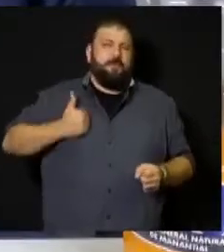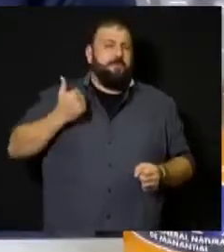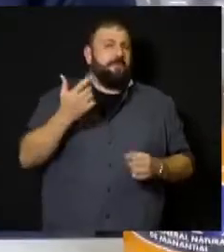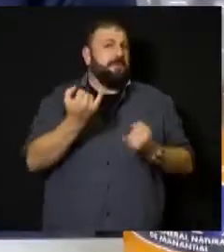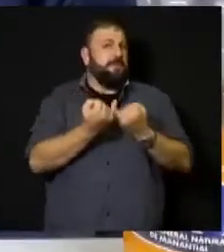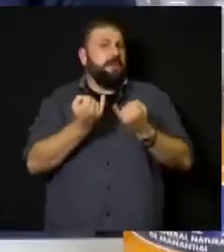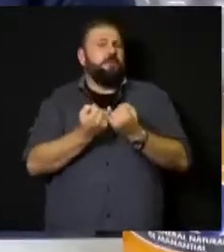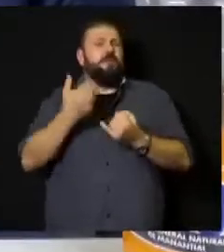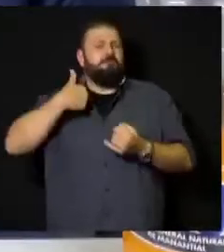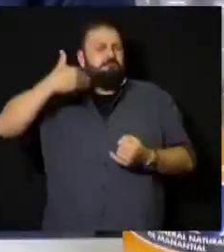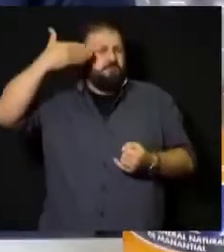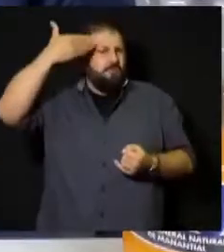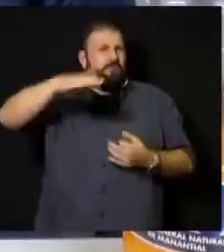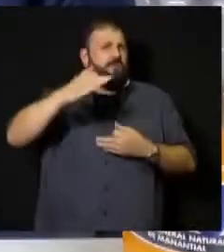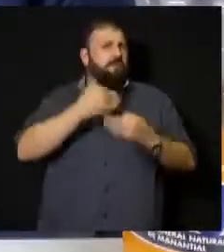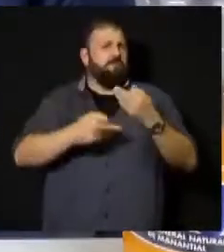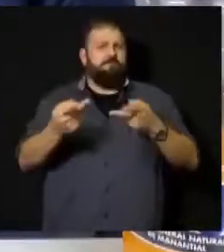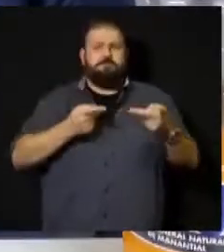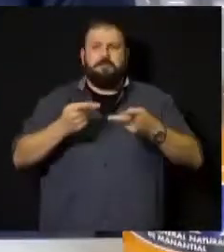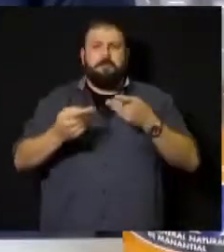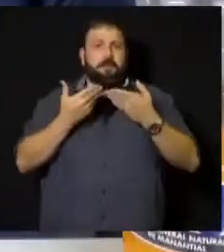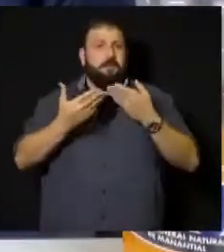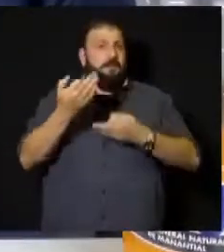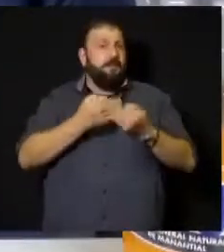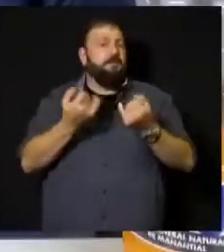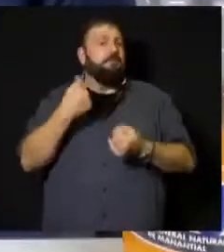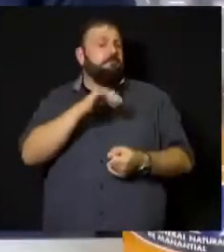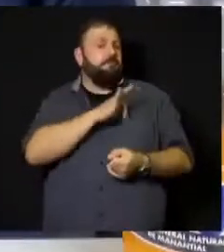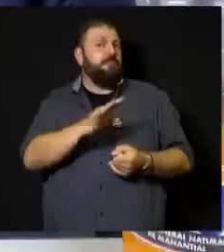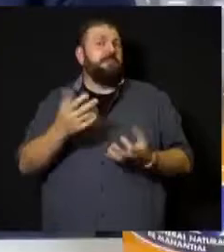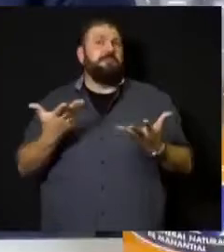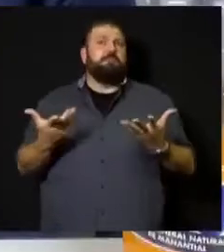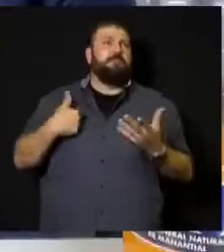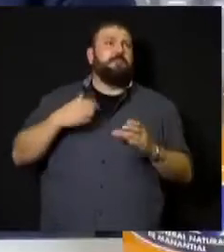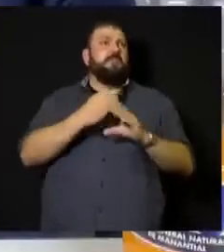I know that we're going to have those at 7 p.m. I have to be prepared.